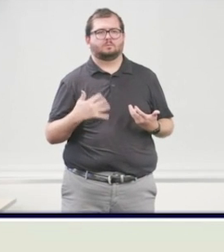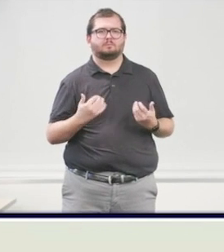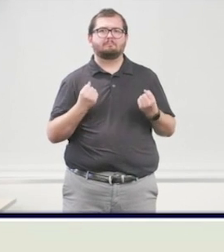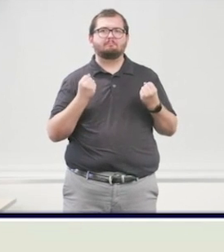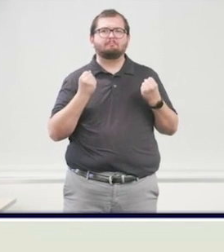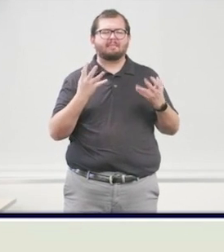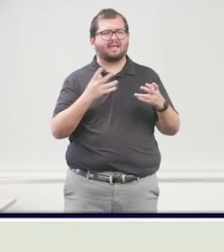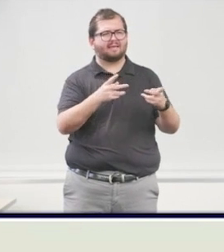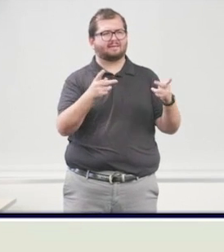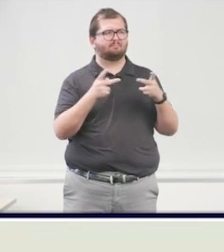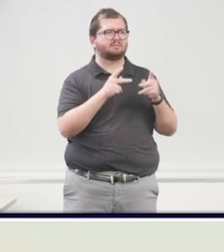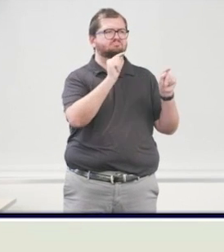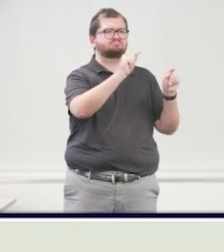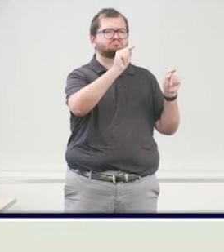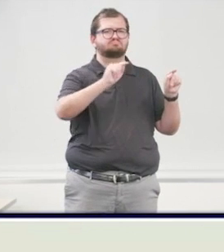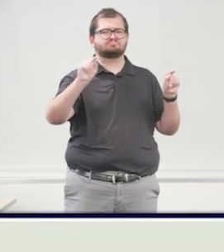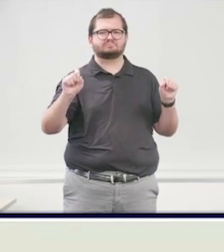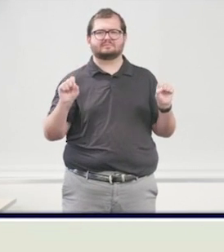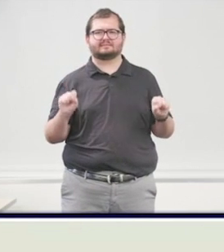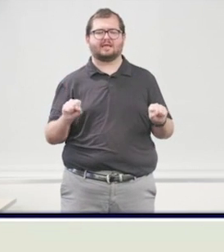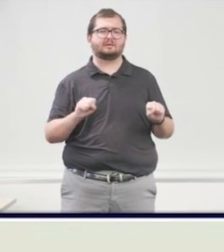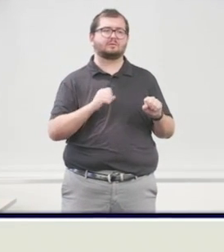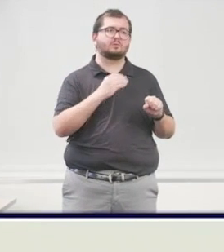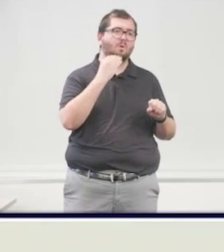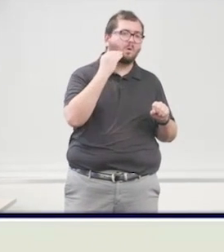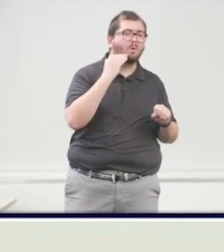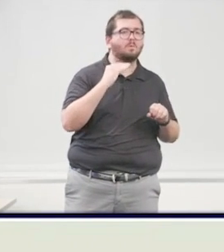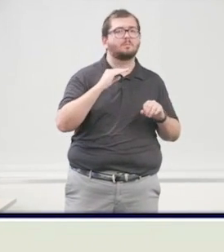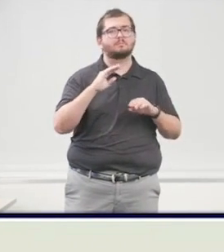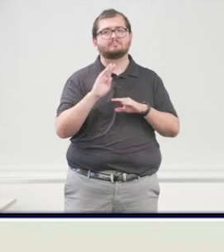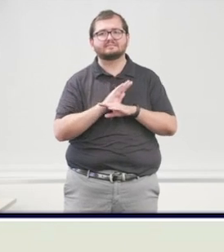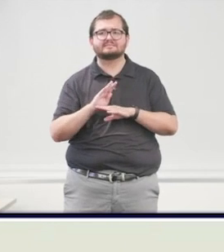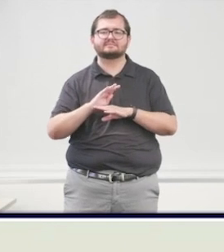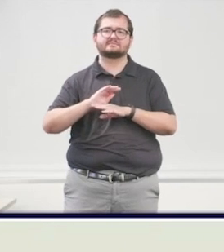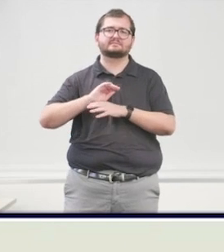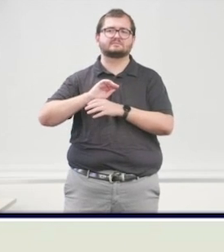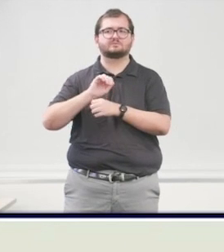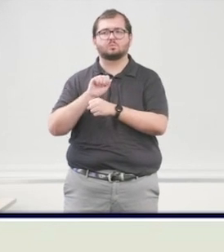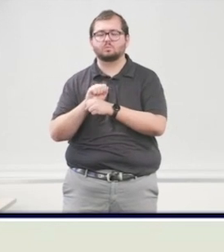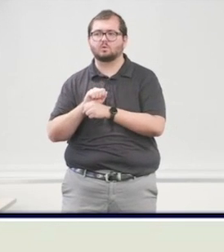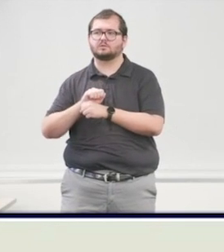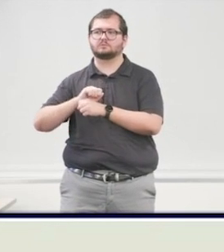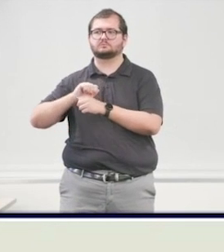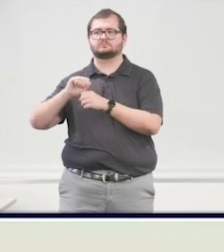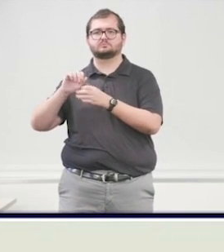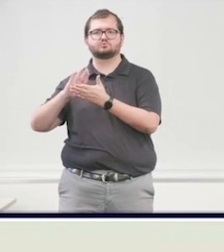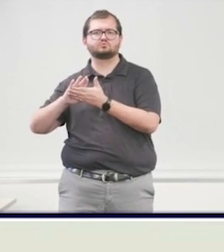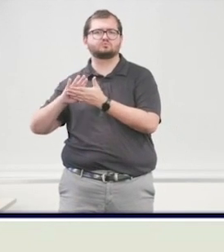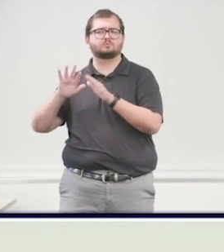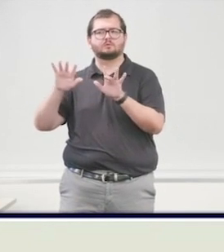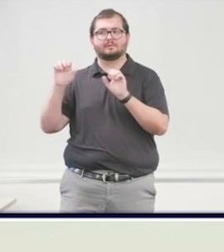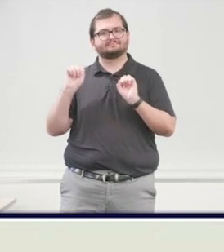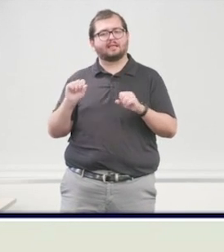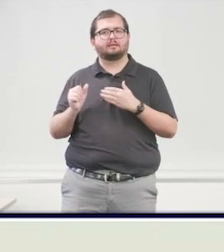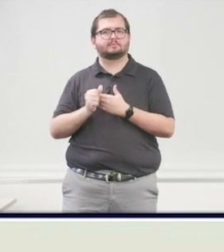your home, business institutions, where you could be in a threatening environment. And those,